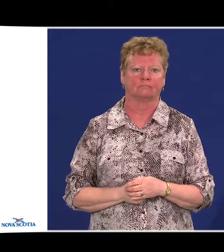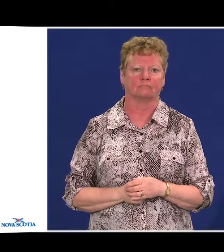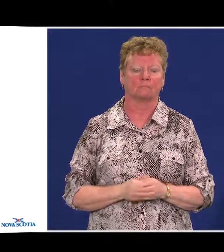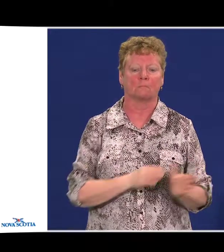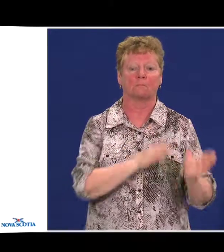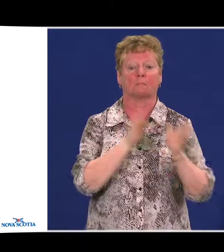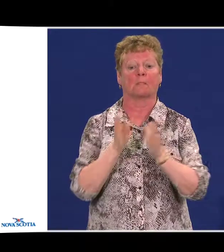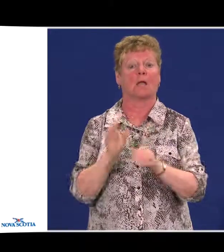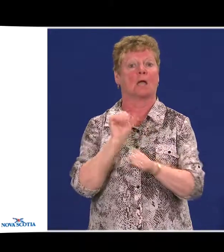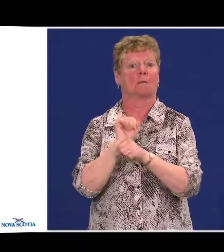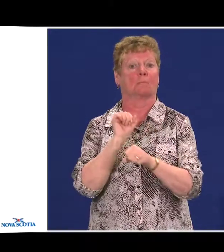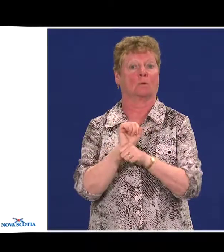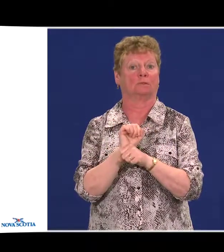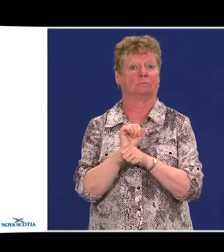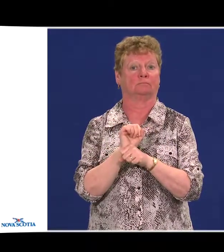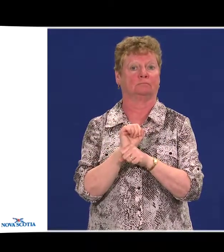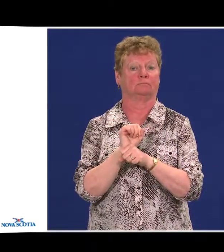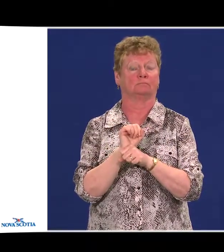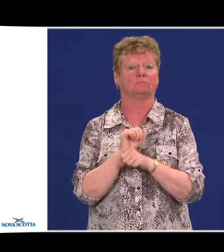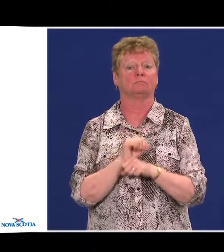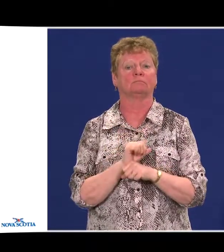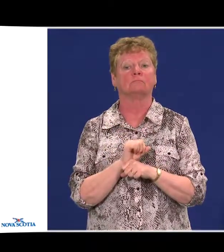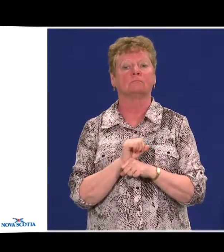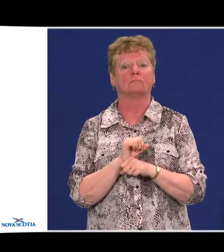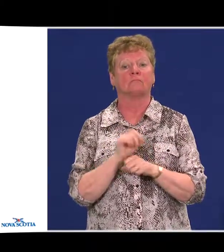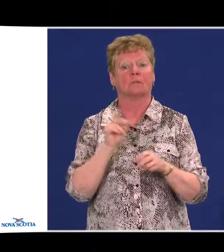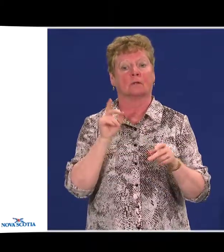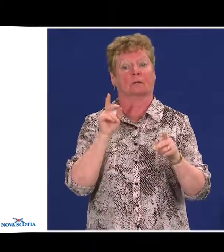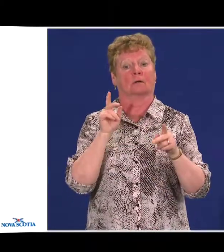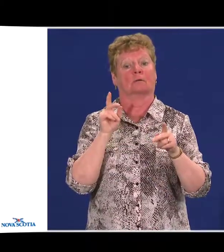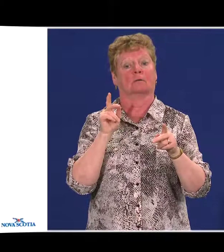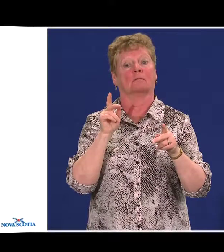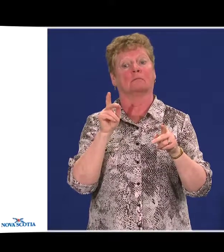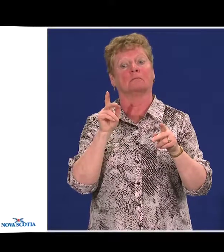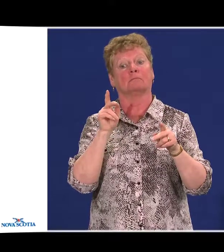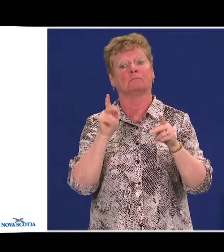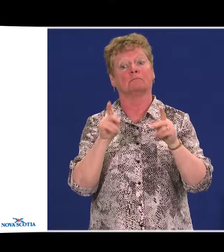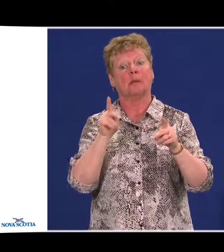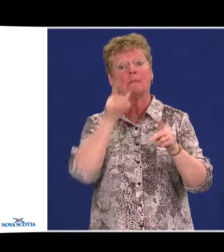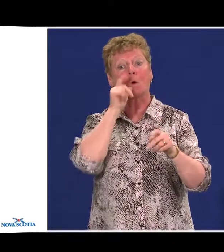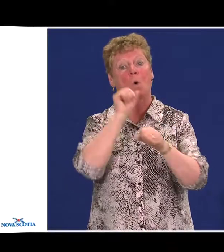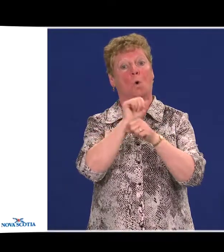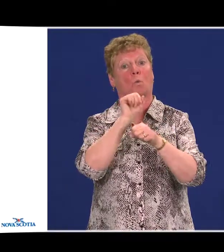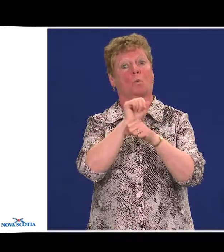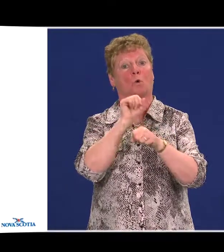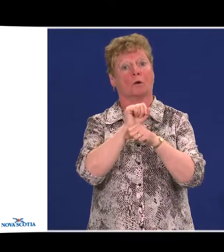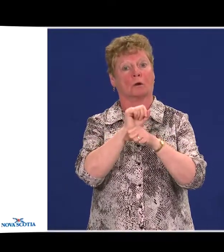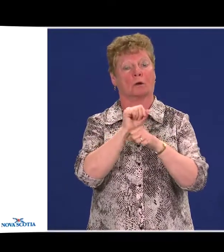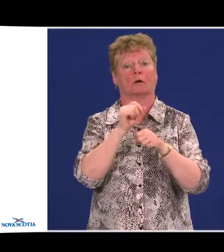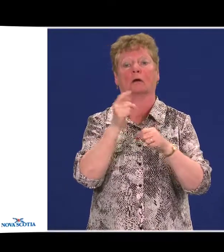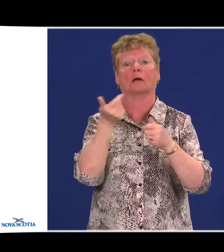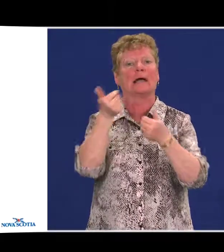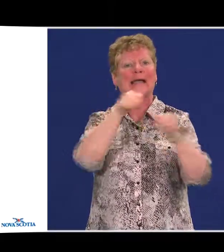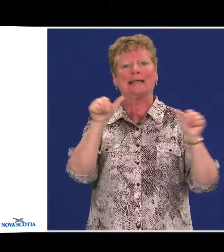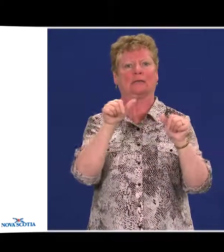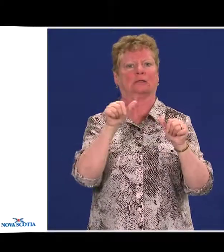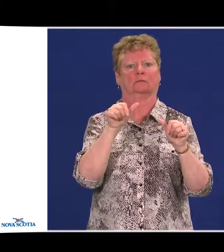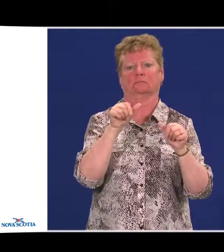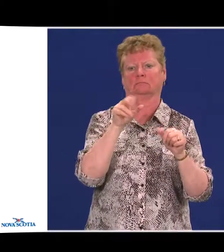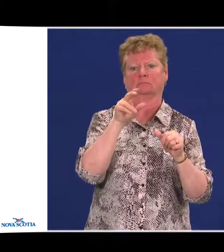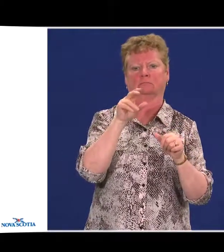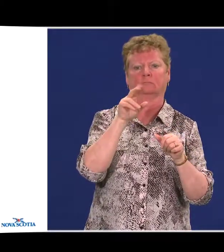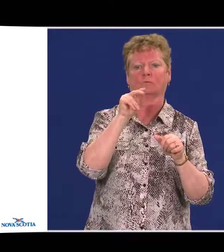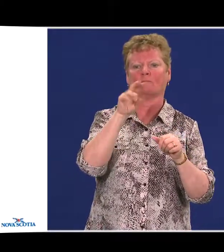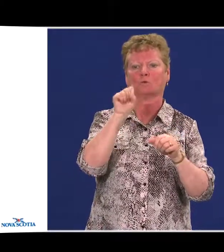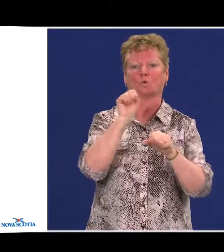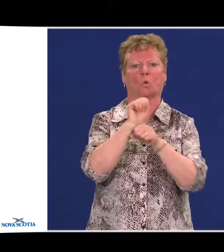Employment. All Nova Scotia workplaces, with government taking the lead, are